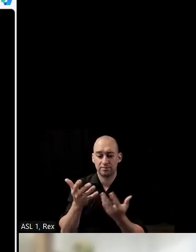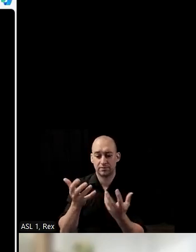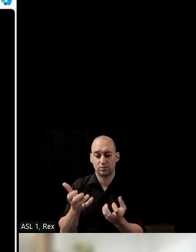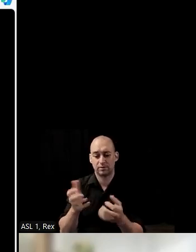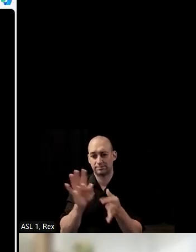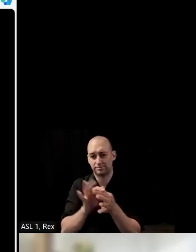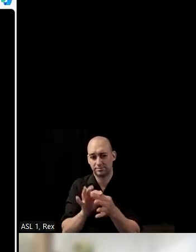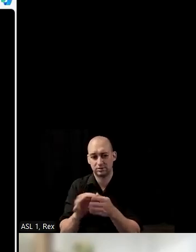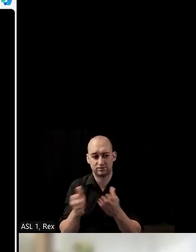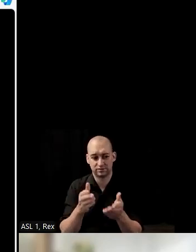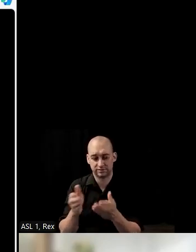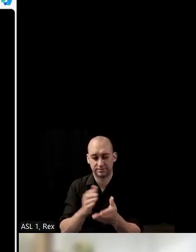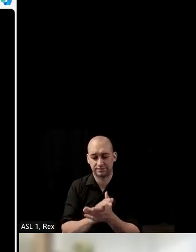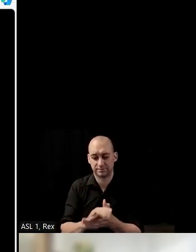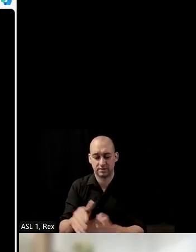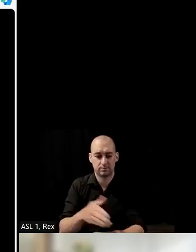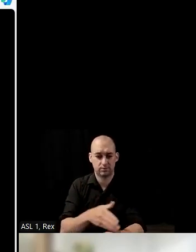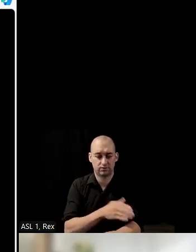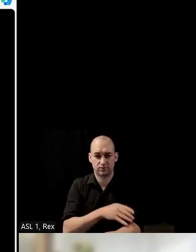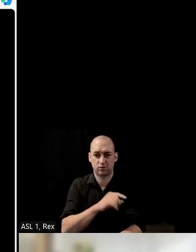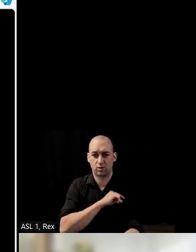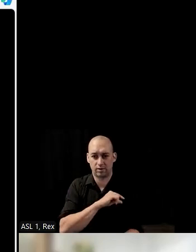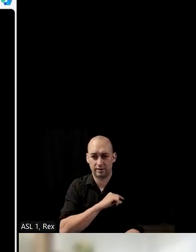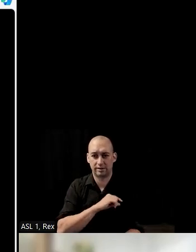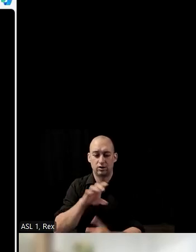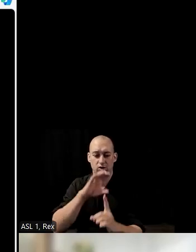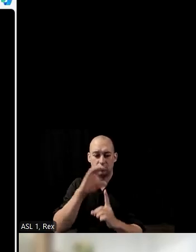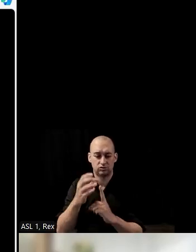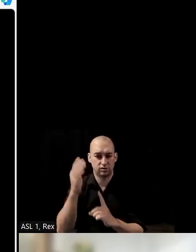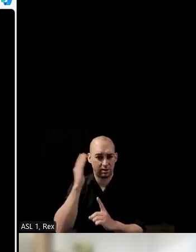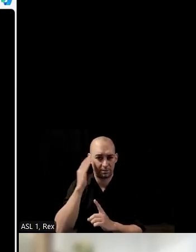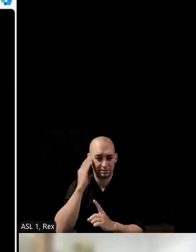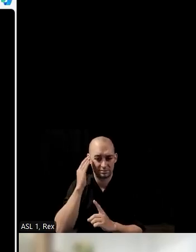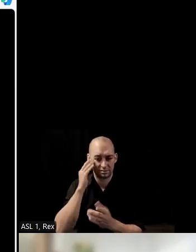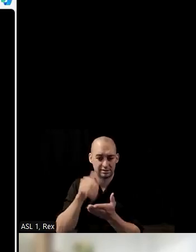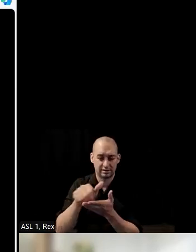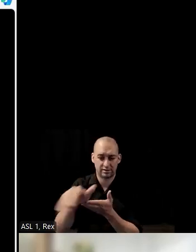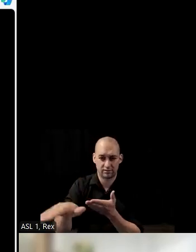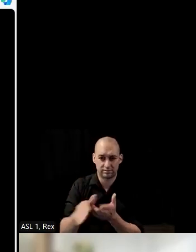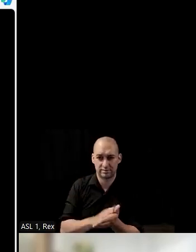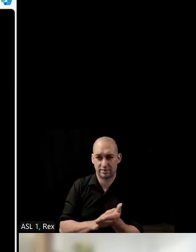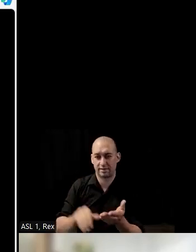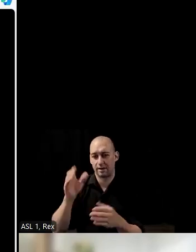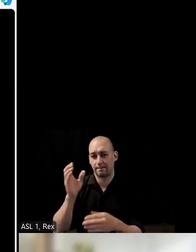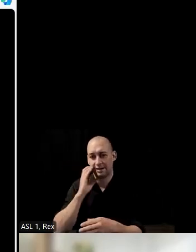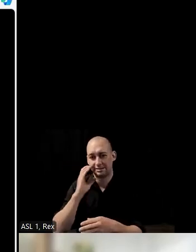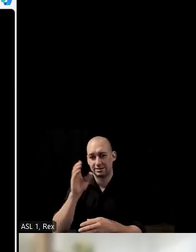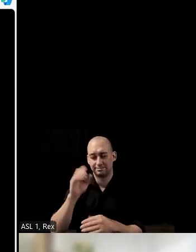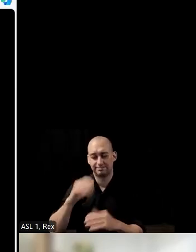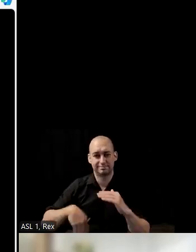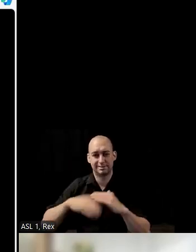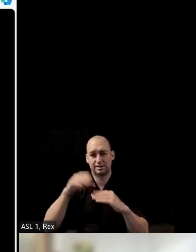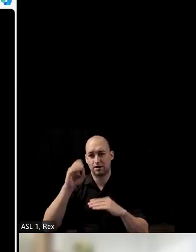services, improve quality and cultural competence of service delivery, and builds capacity of individuals and community.